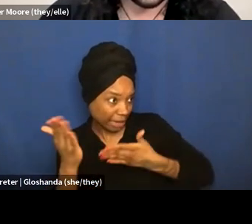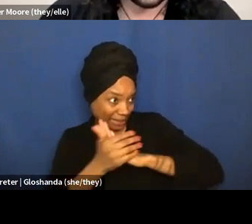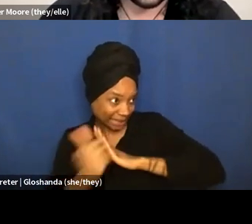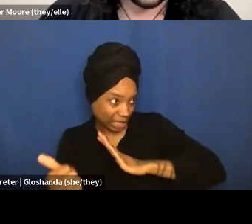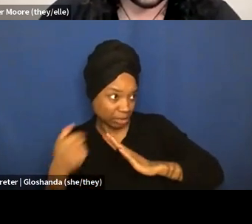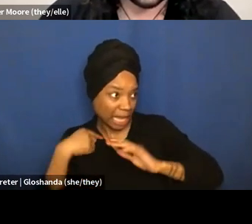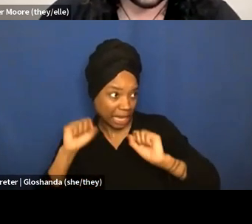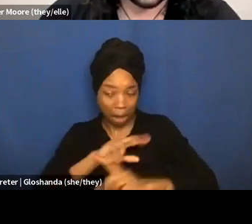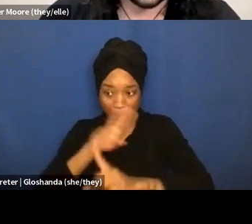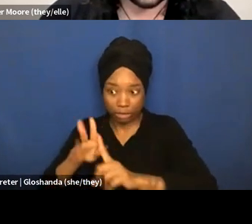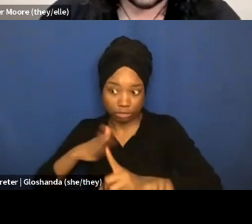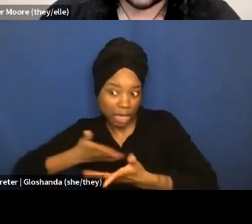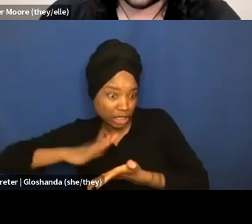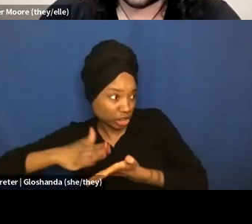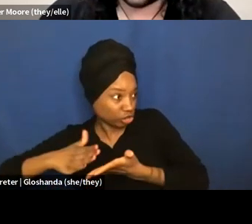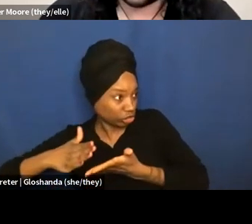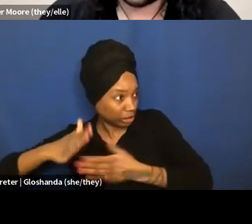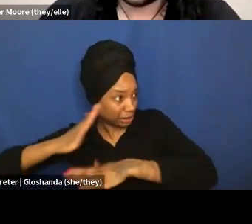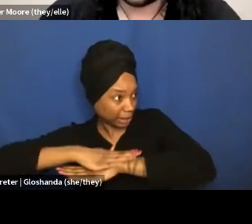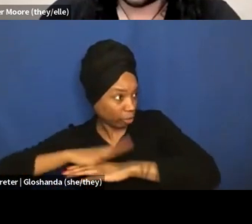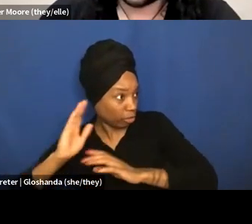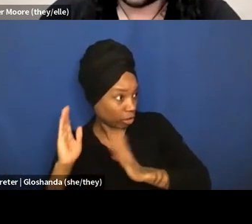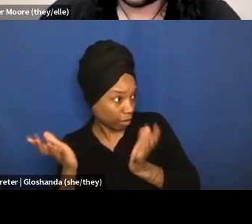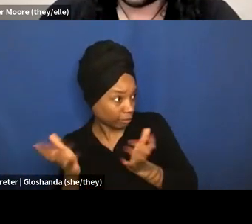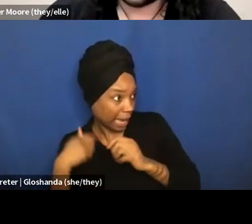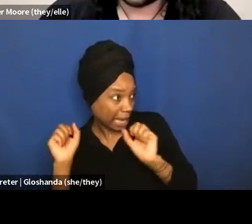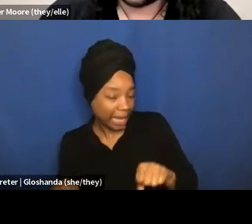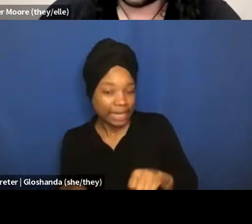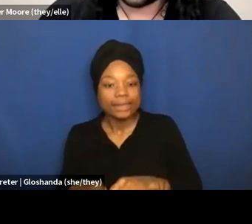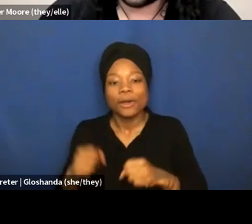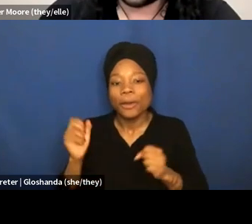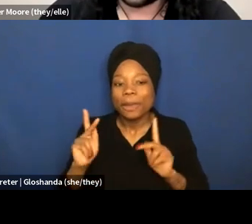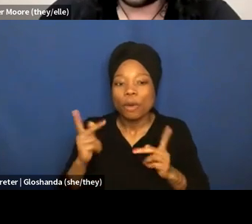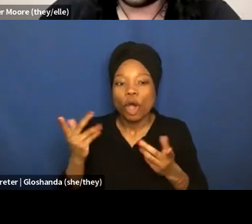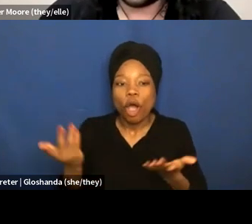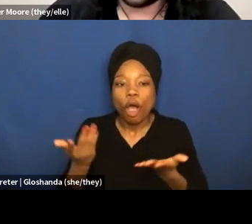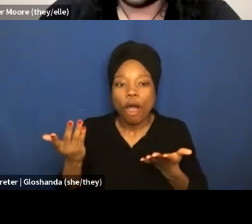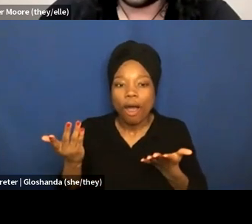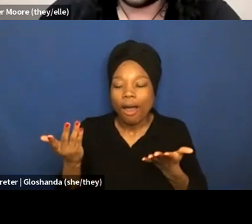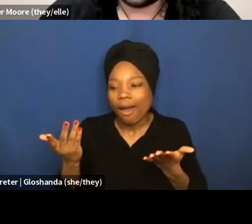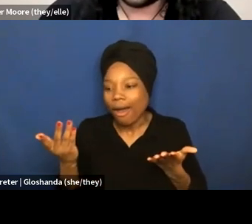do that. And so like, you know, one of the interventions I often get, people call me and they always like talking about, I need to talk about something difficult